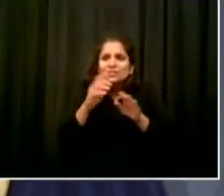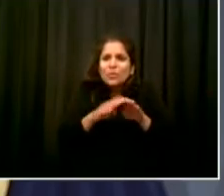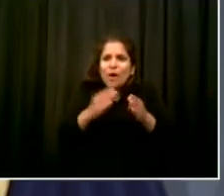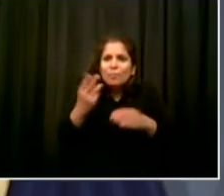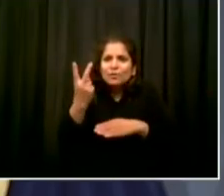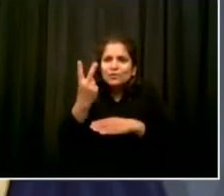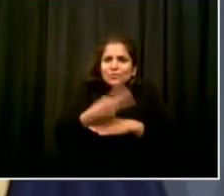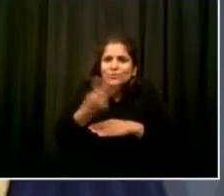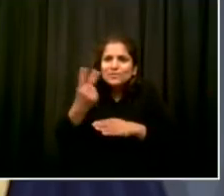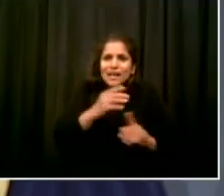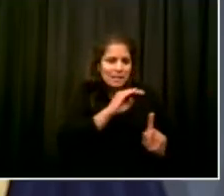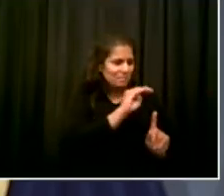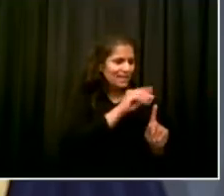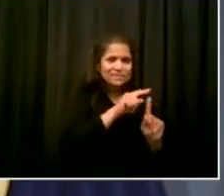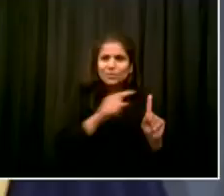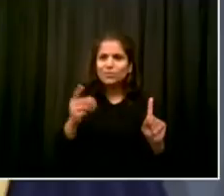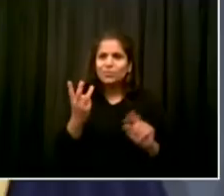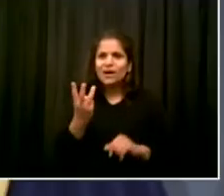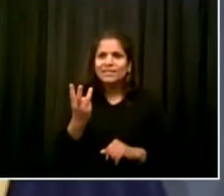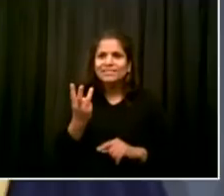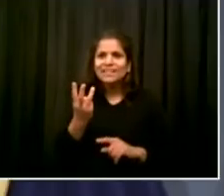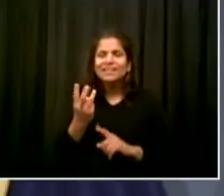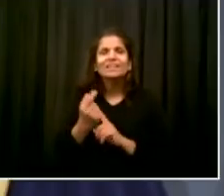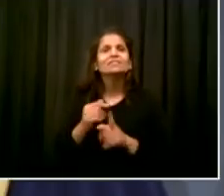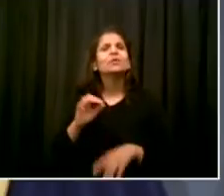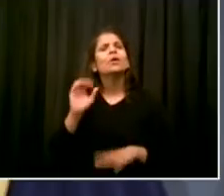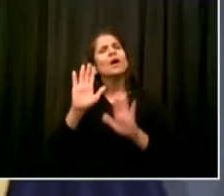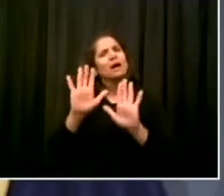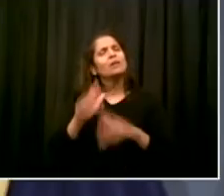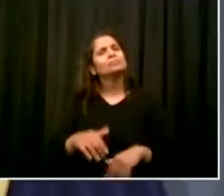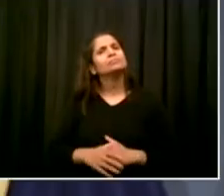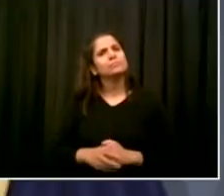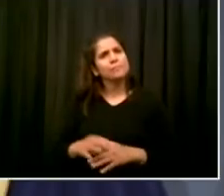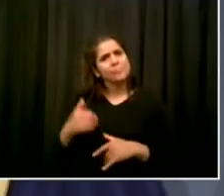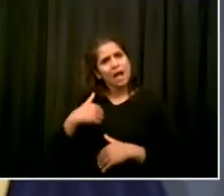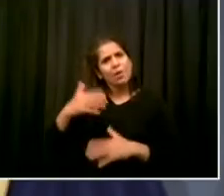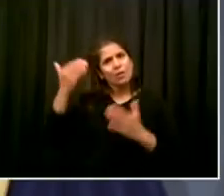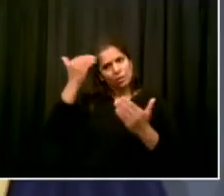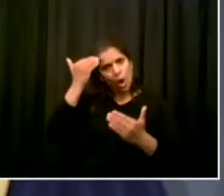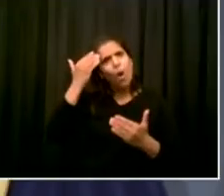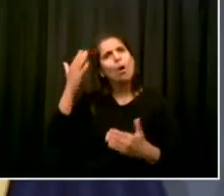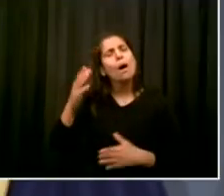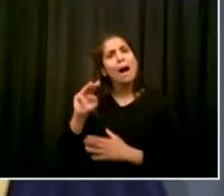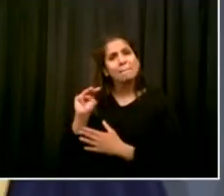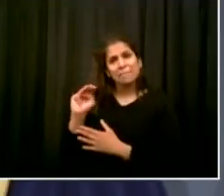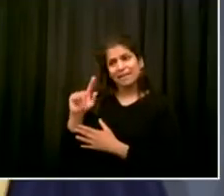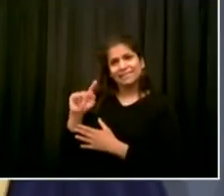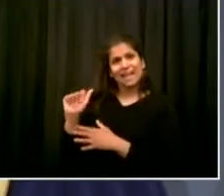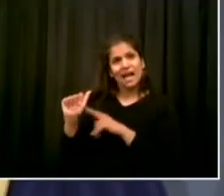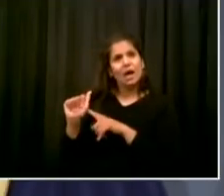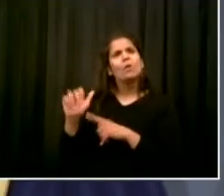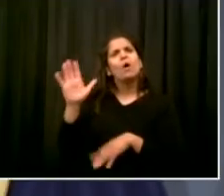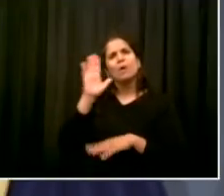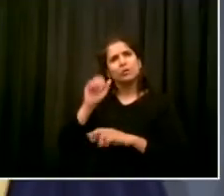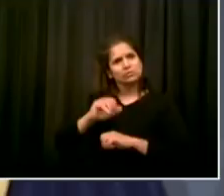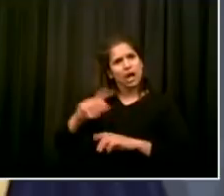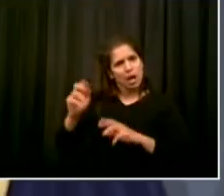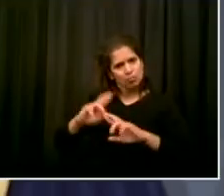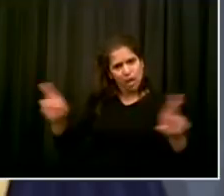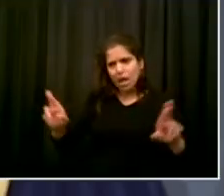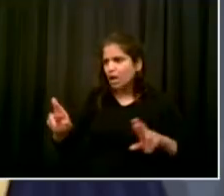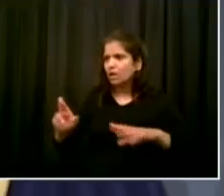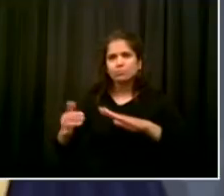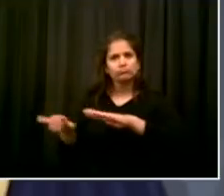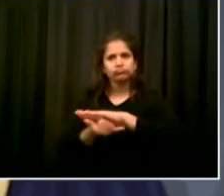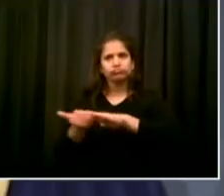moving. You will certainly find, and you should find, just by the sheer facts, emptier